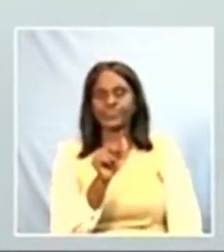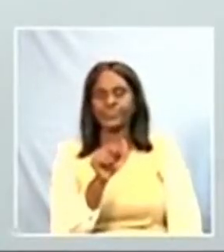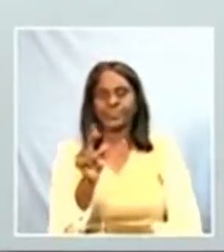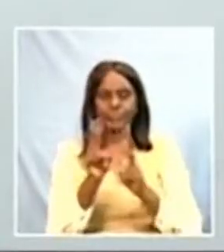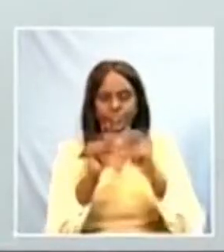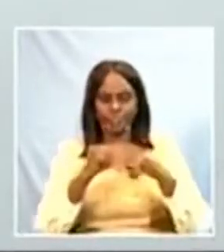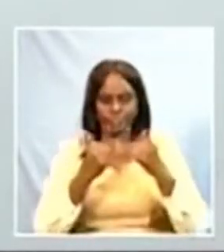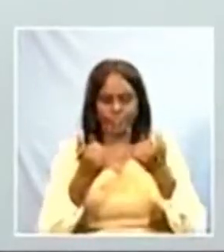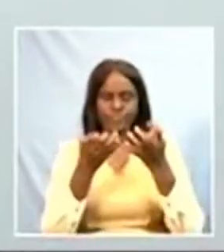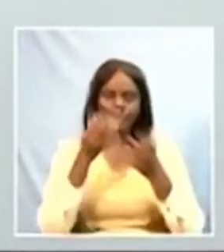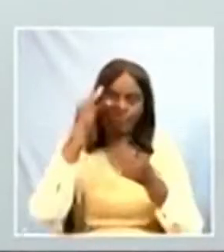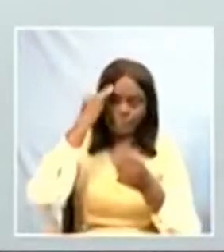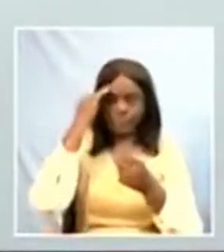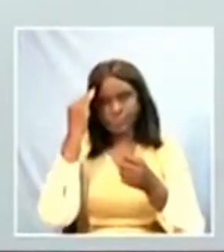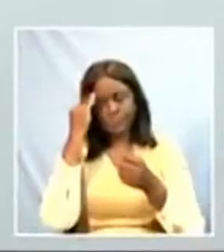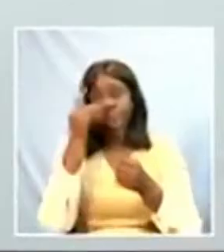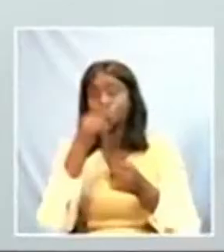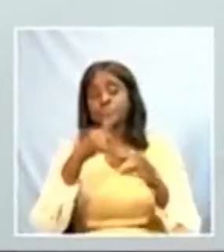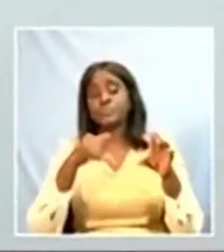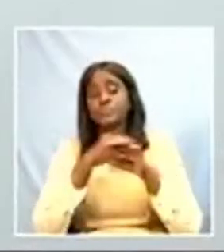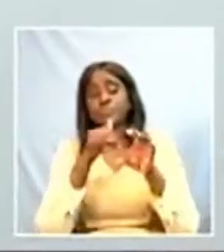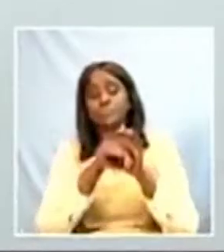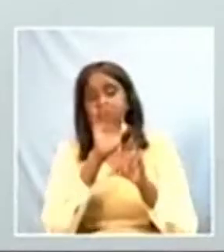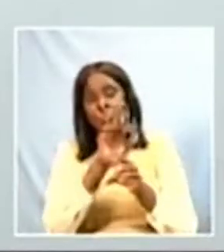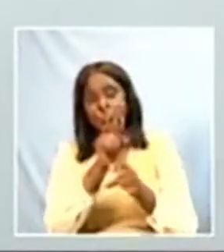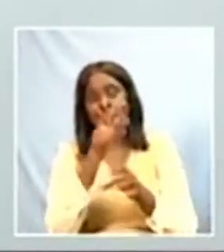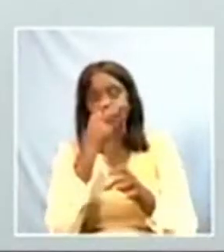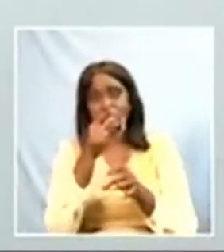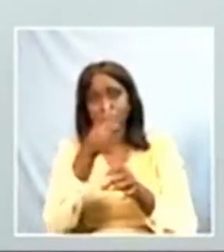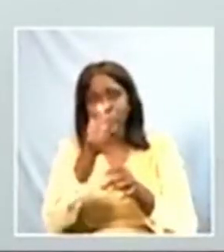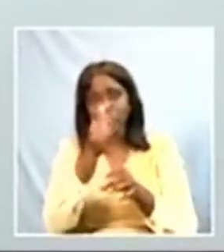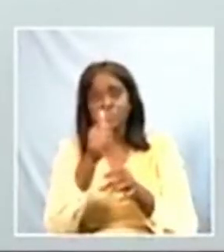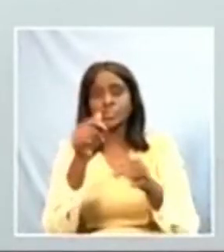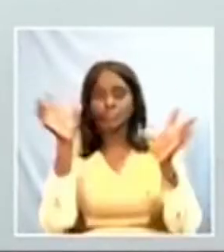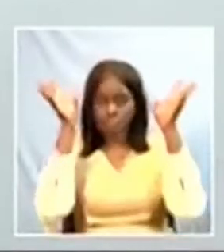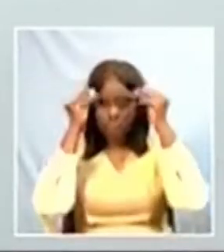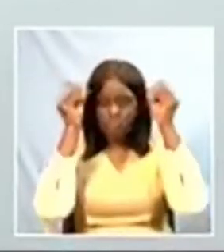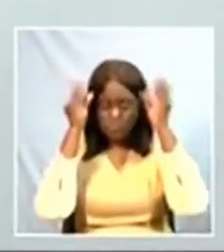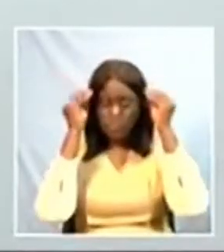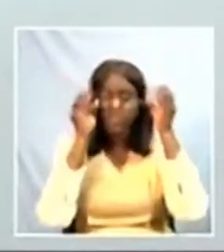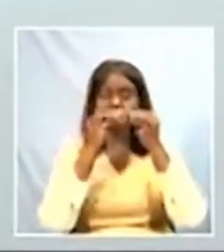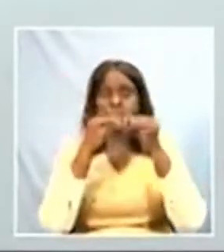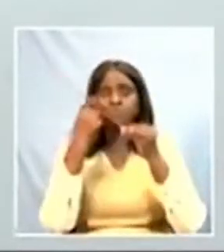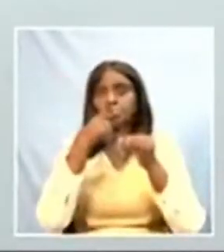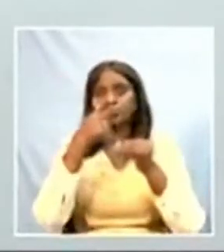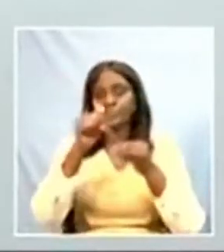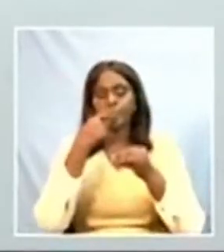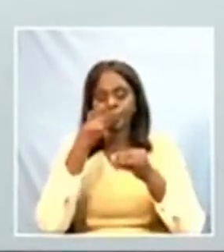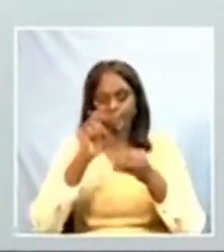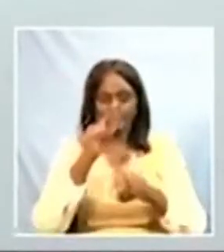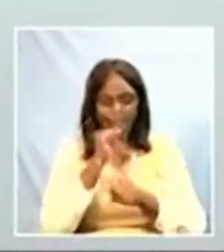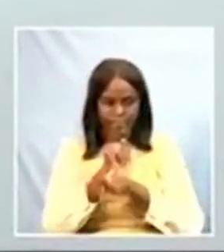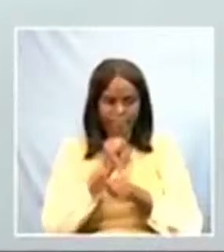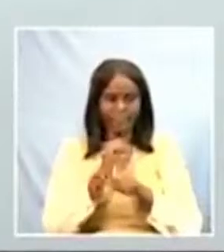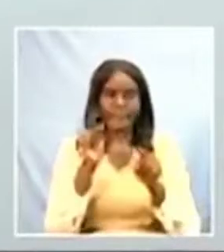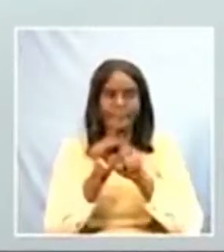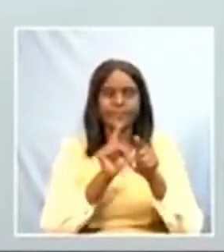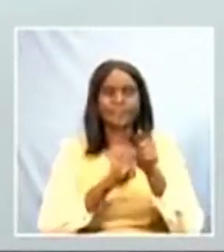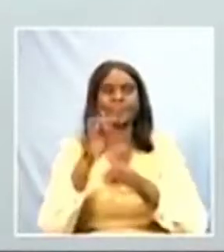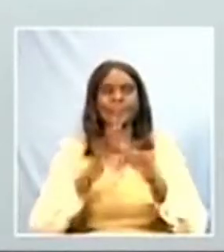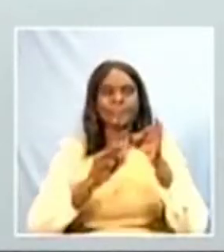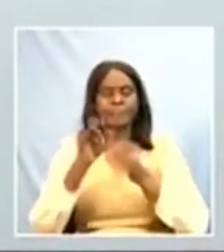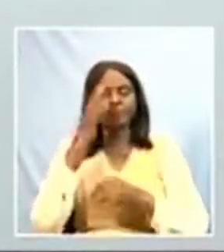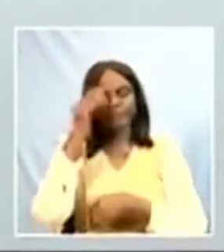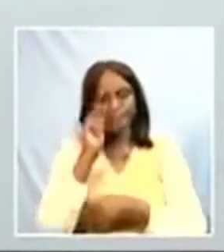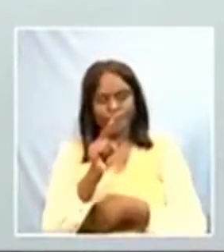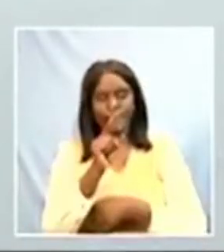So we want to establish who is involved, because you see, you are the technocrats who are supposed to do the technical job and justify